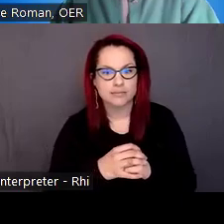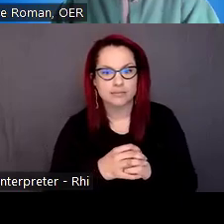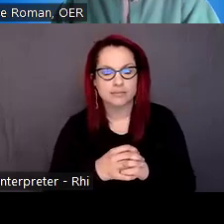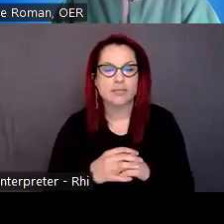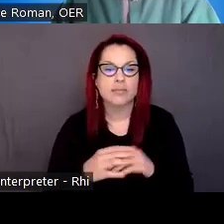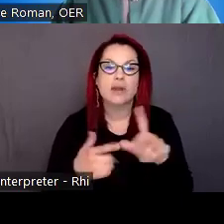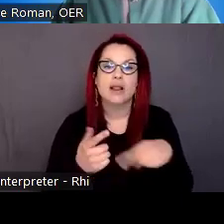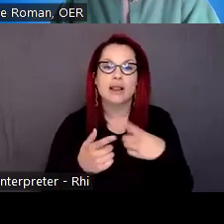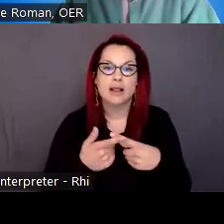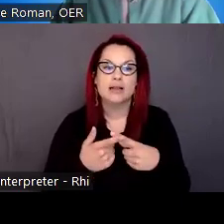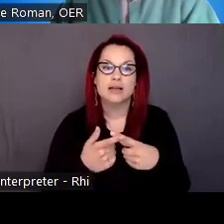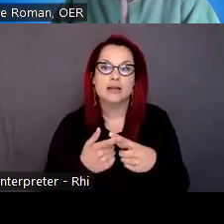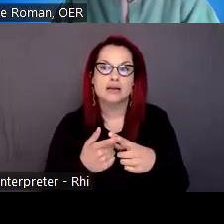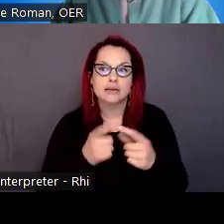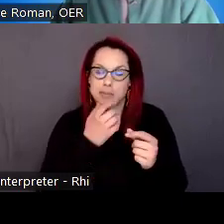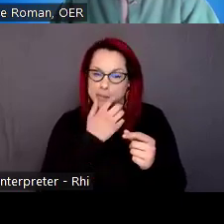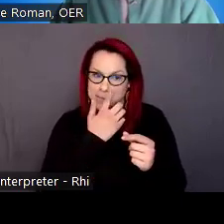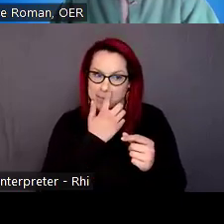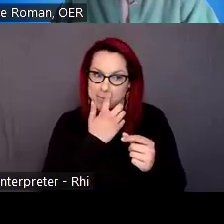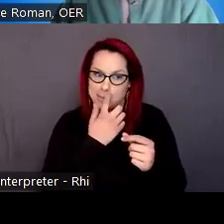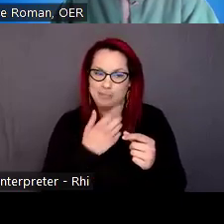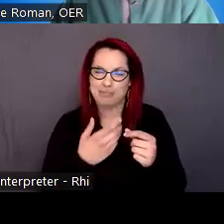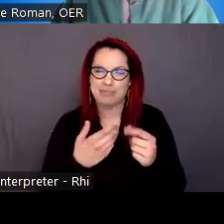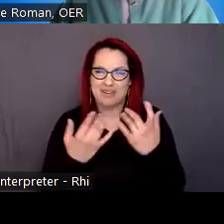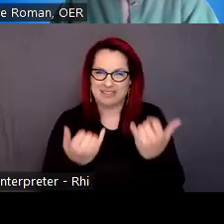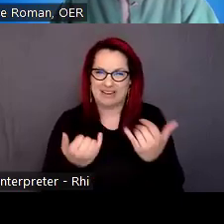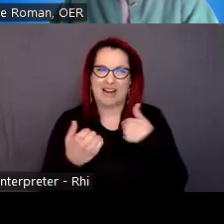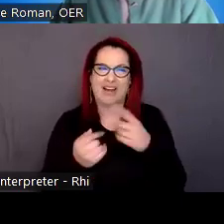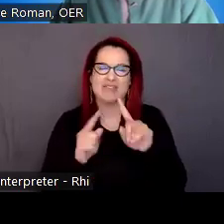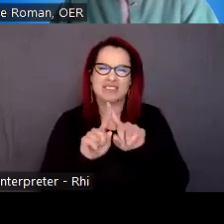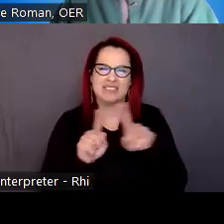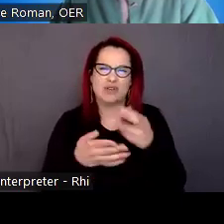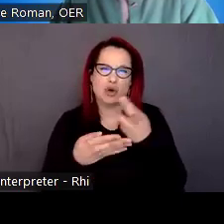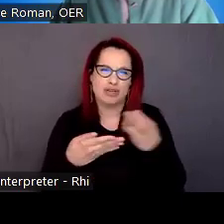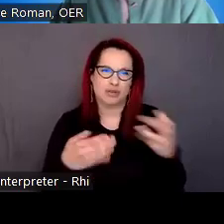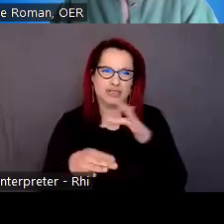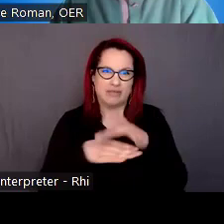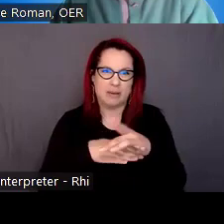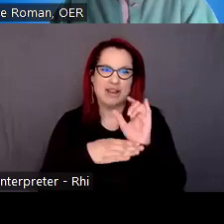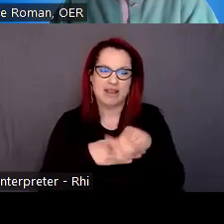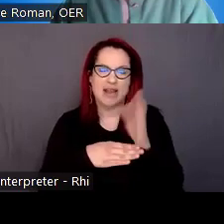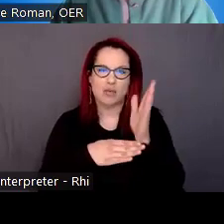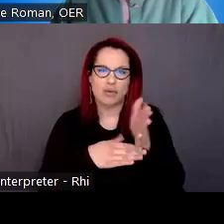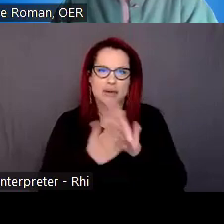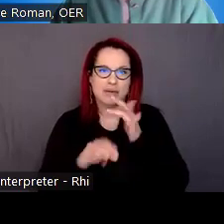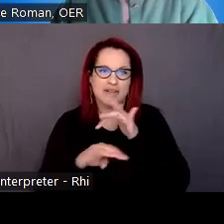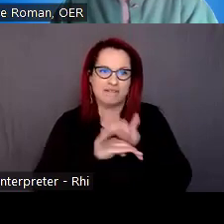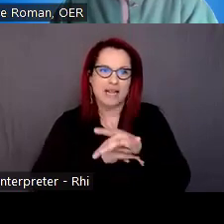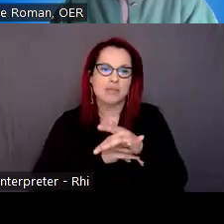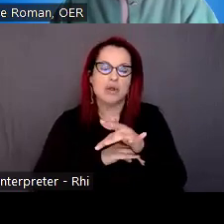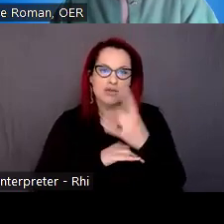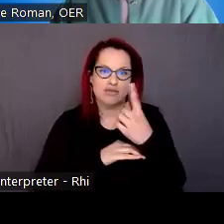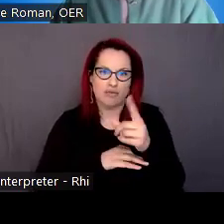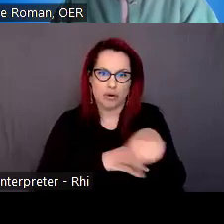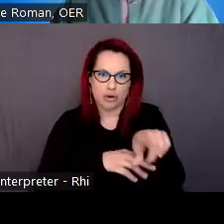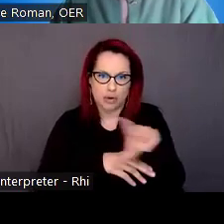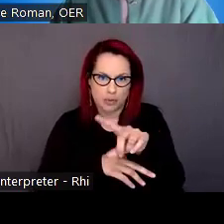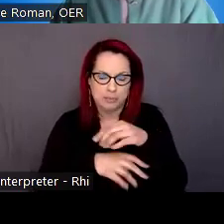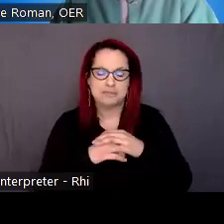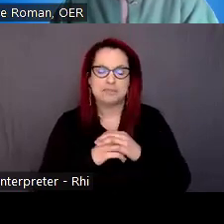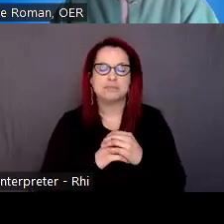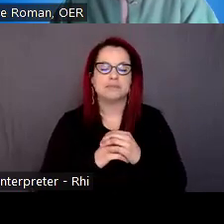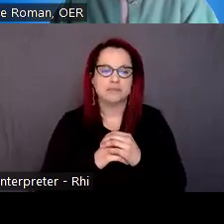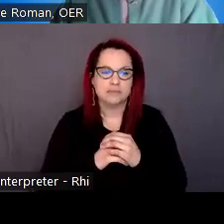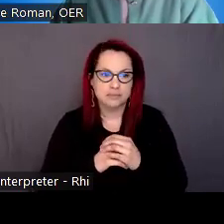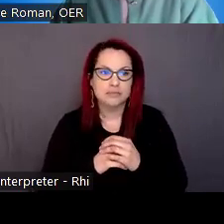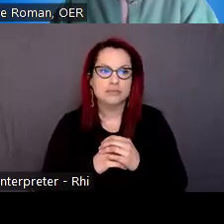And then this is just a whole bunch of resources that will be made available to you. And